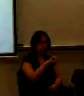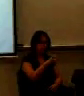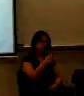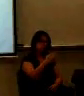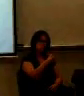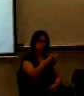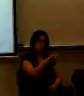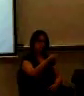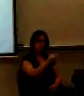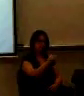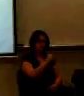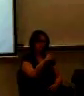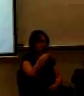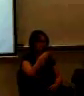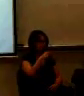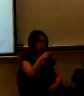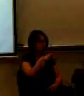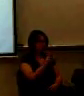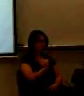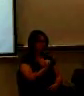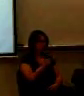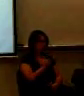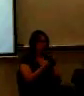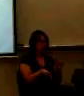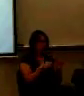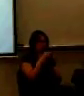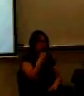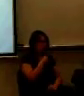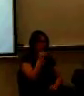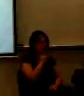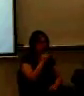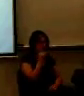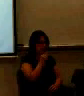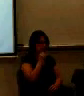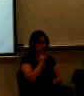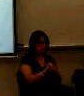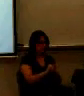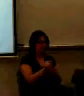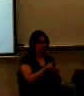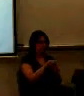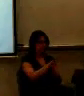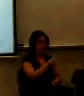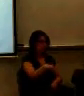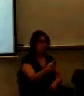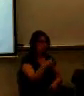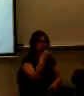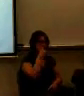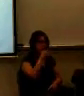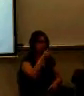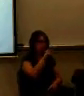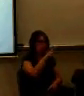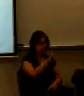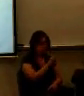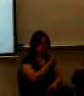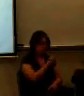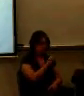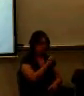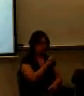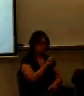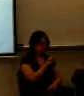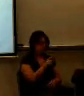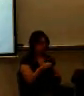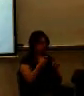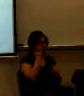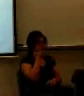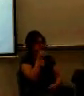food source, and that chili is actually a defense, a plant defense. But if you have hot chili every